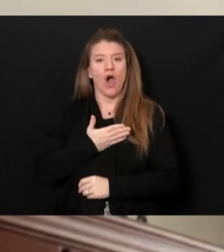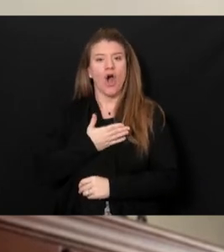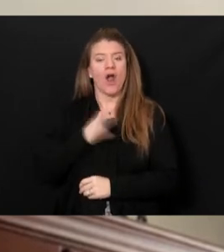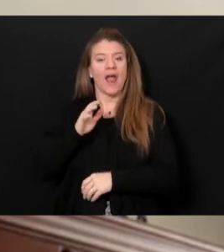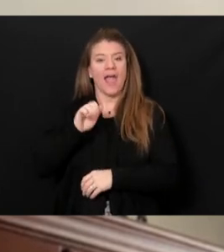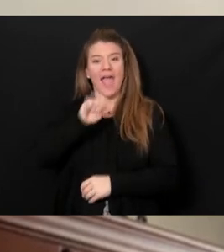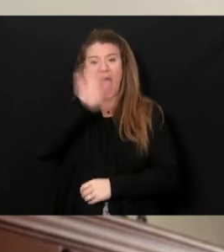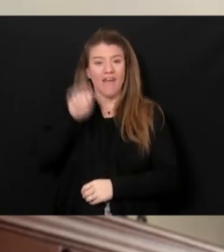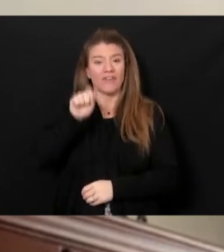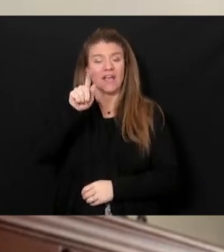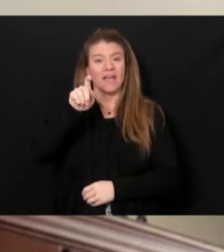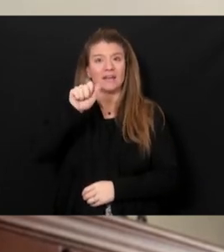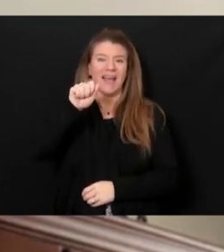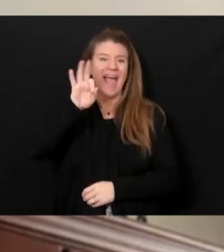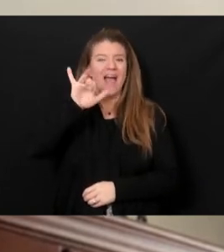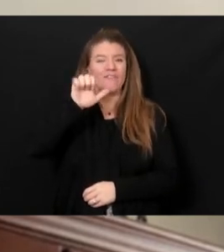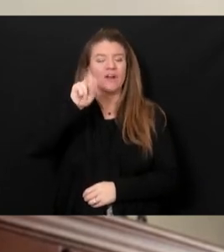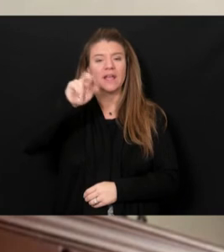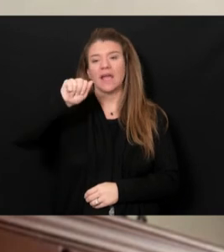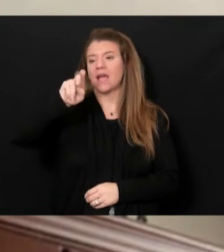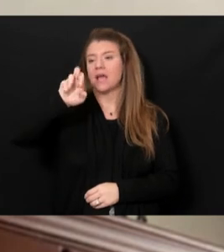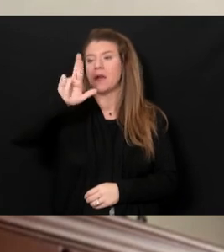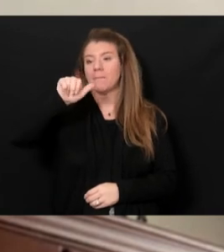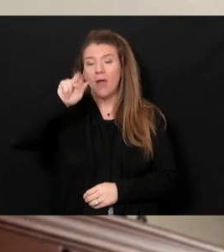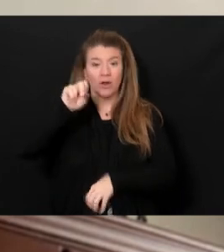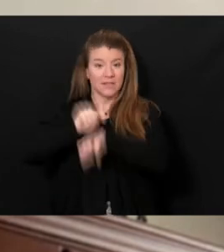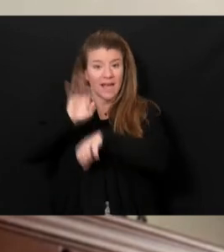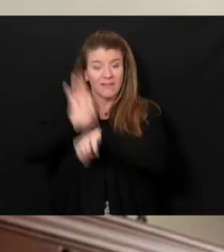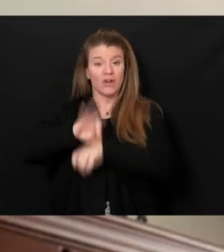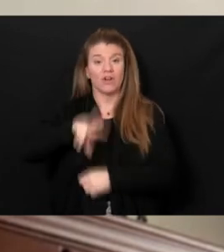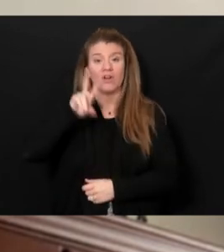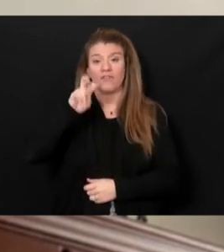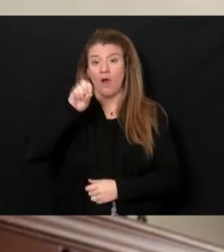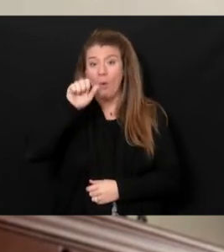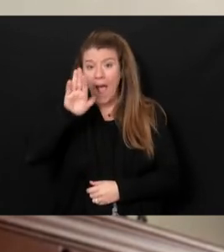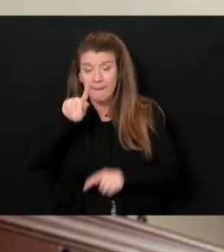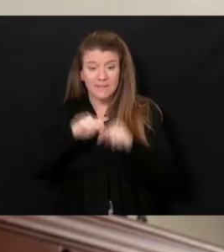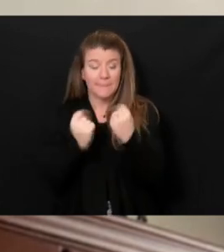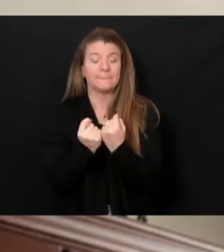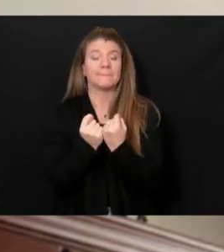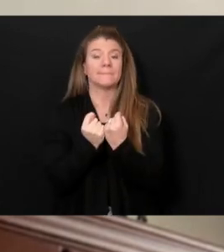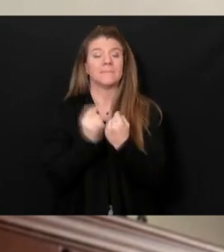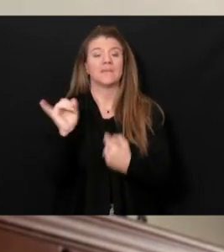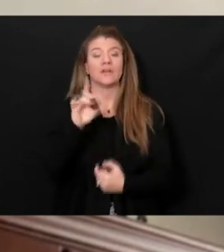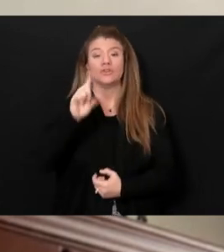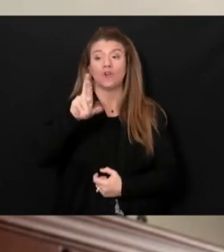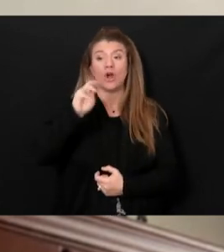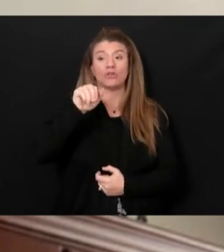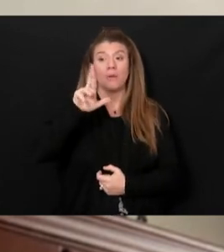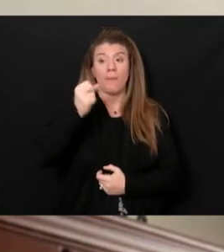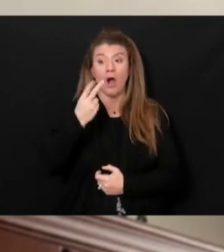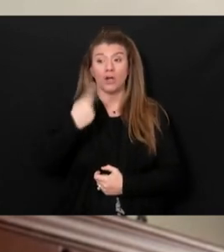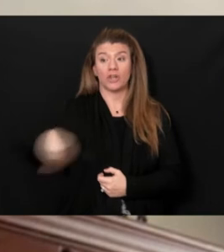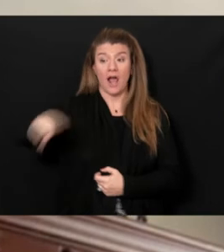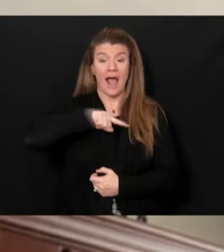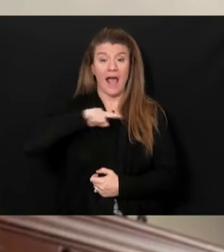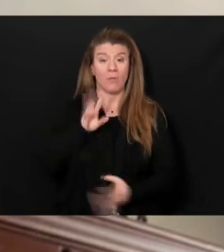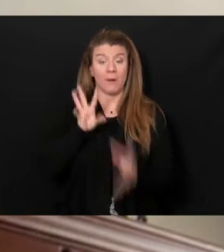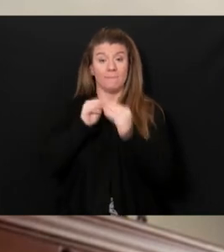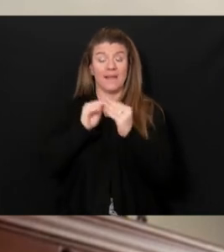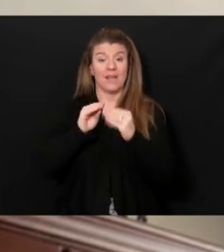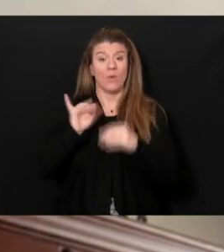task force, with our VOAD team, as well as Dr. Marsh and I will be meeting with the Council